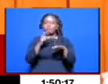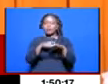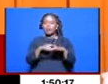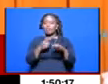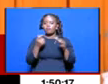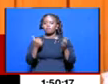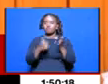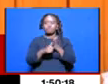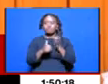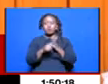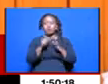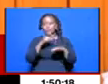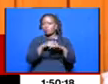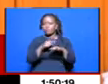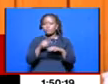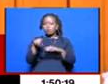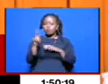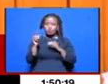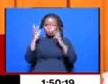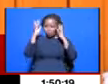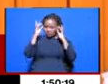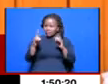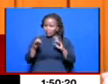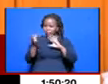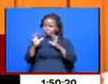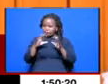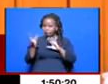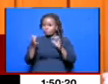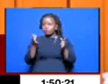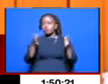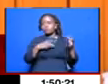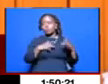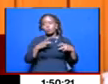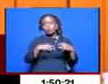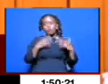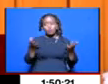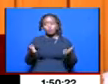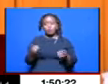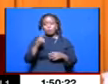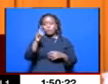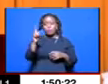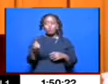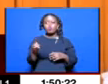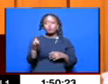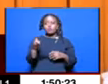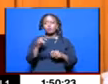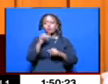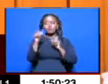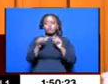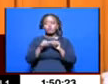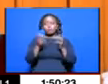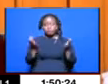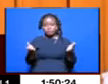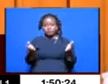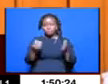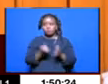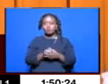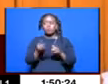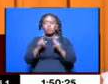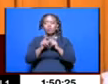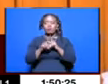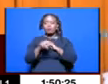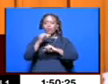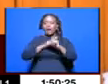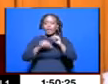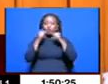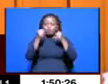how to do it, considering the question of time also. The art of brevity does not come